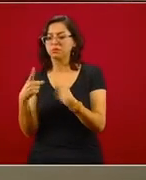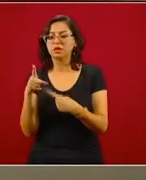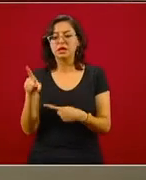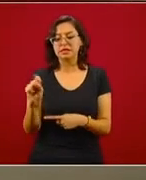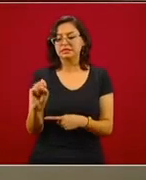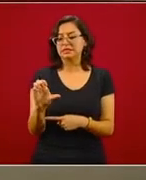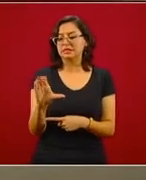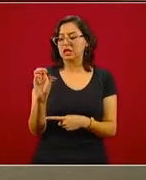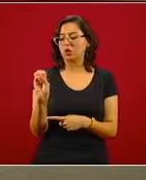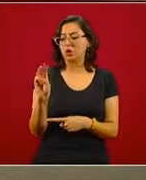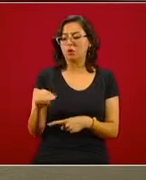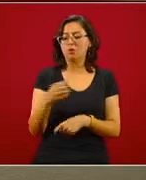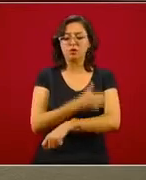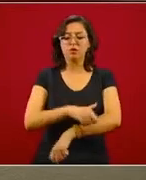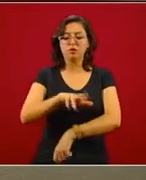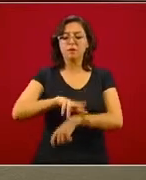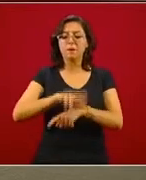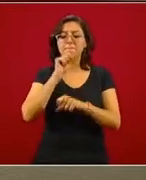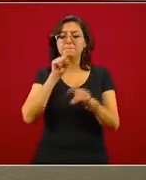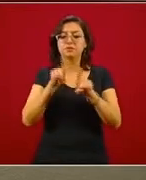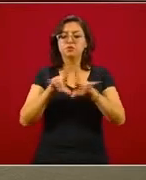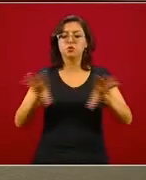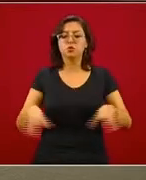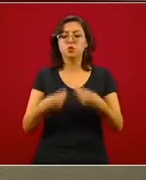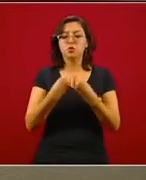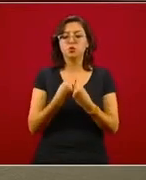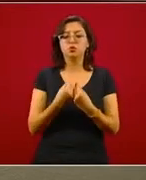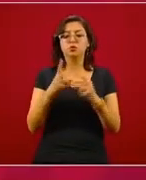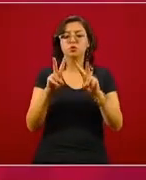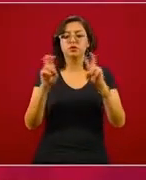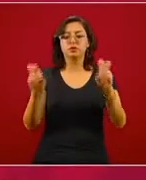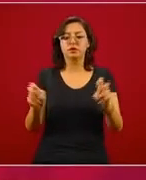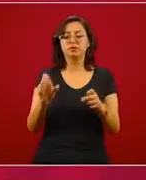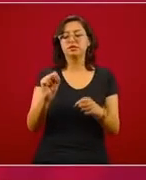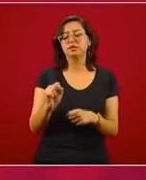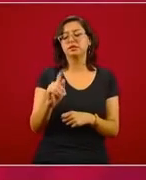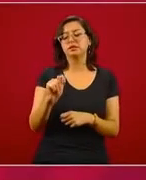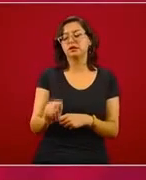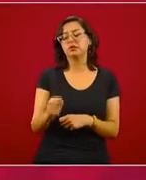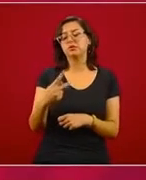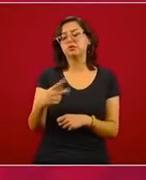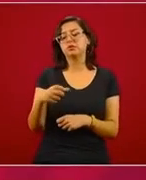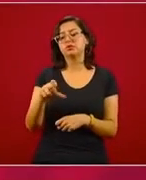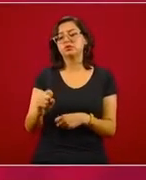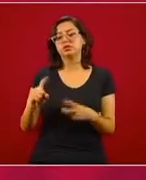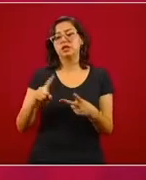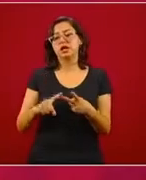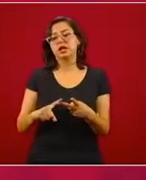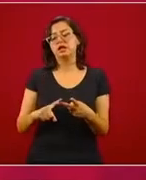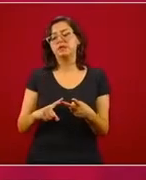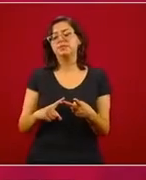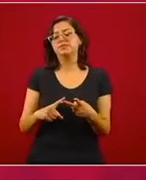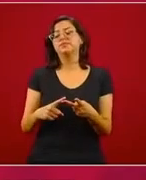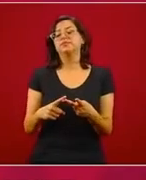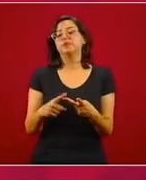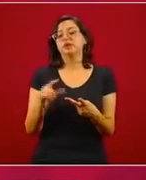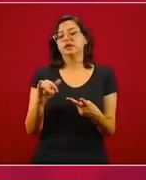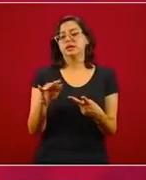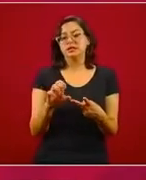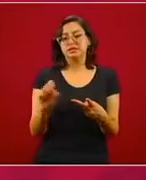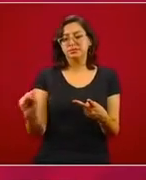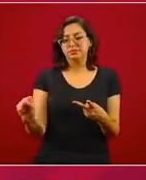at each of their chambers. And we also had the Secretary of the Economy there, who was going to be working with the other